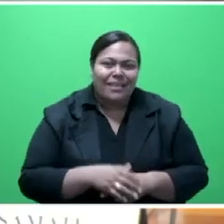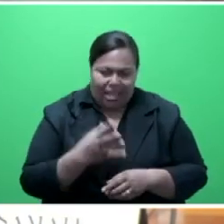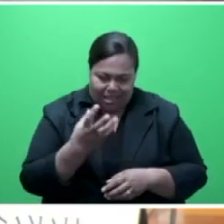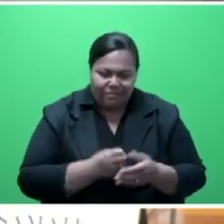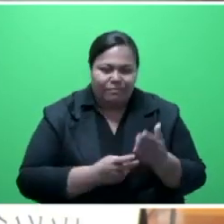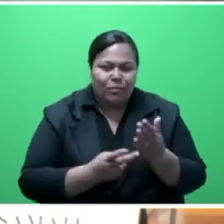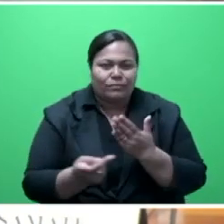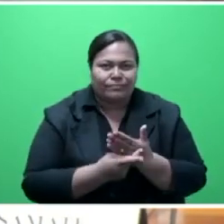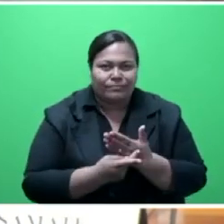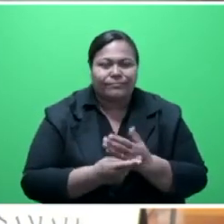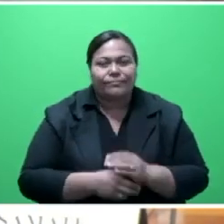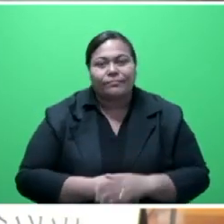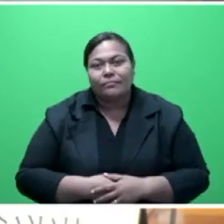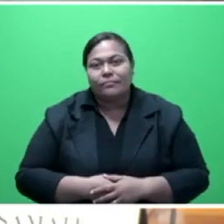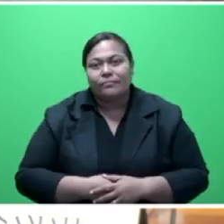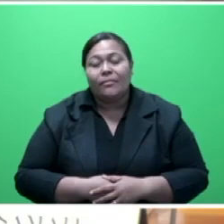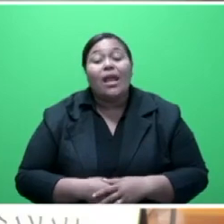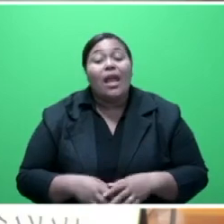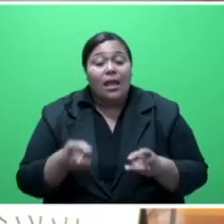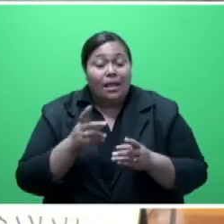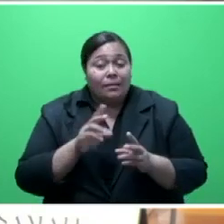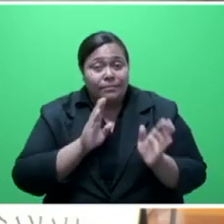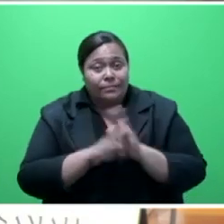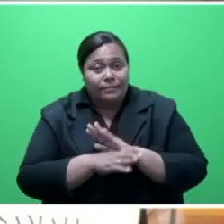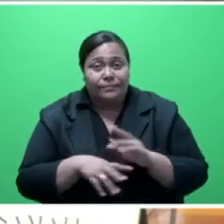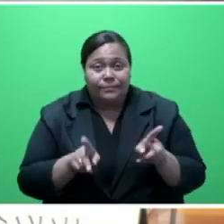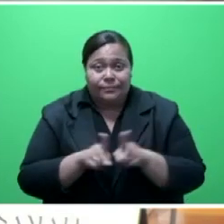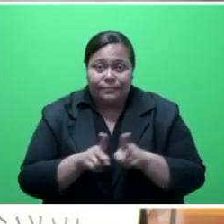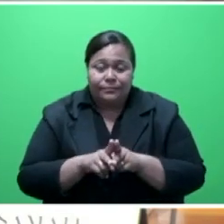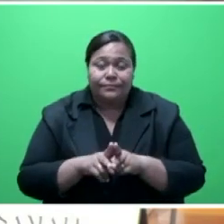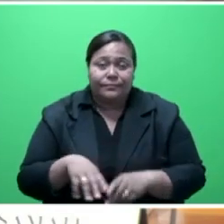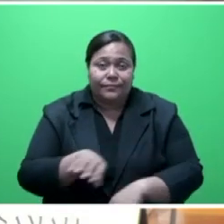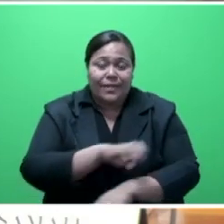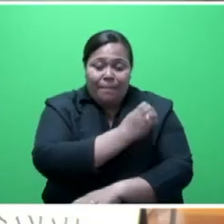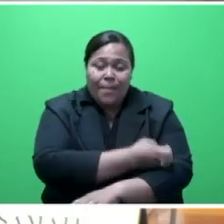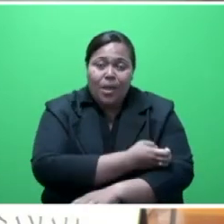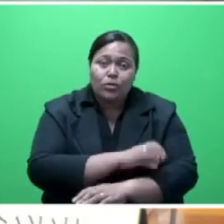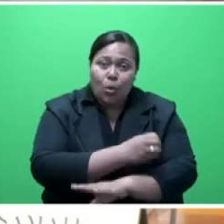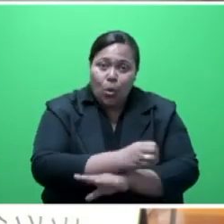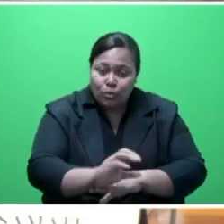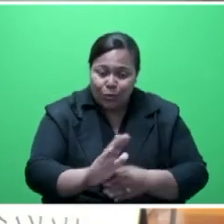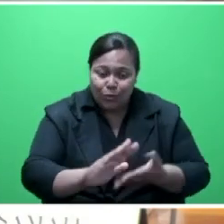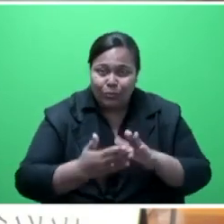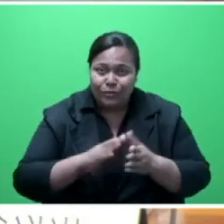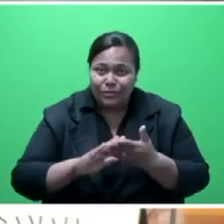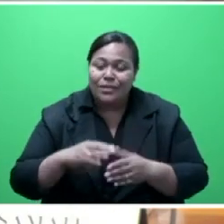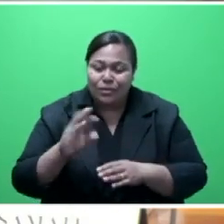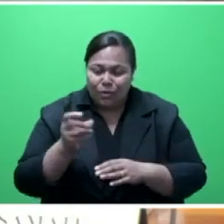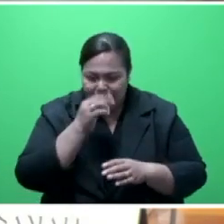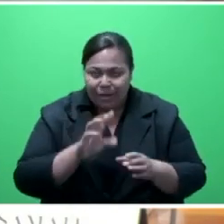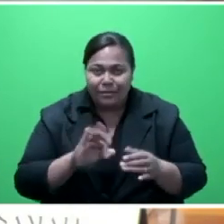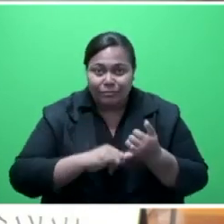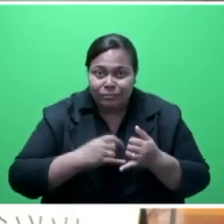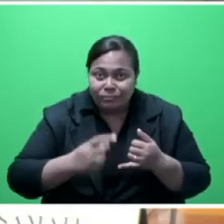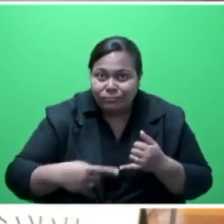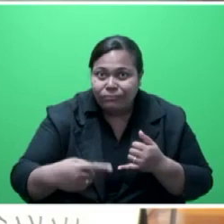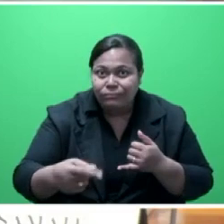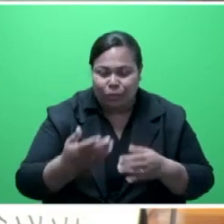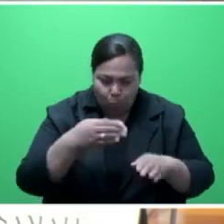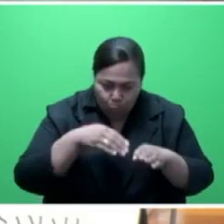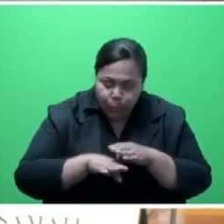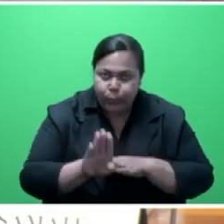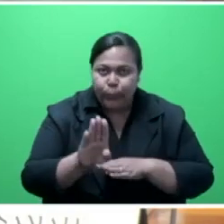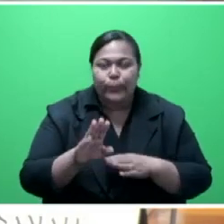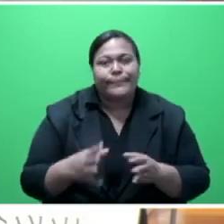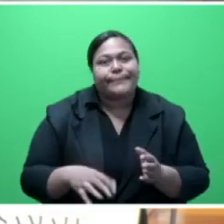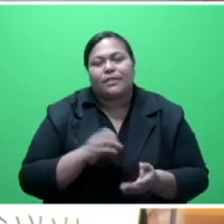follow. A public-private partnership that empowers coastal communities to make sustainability and resiliency central to their development